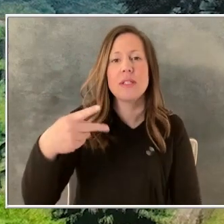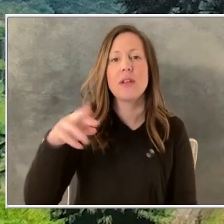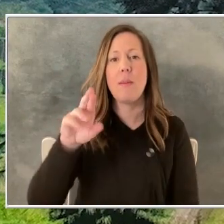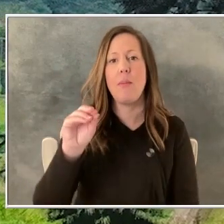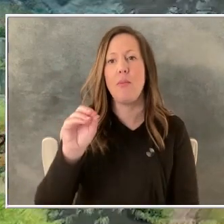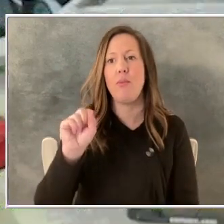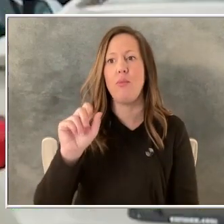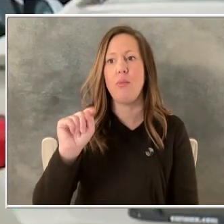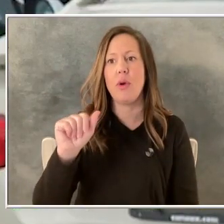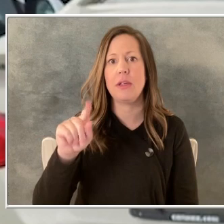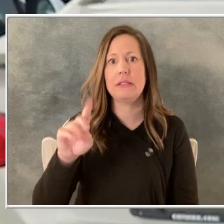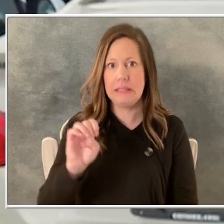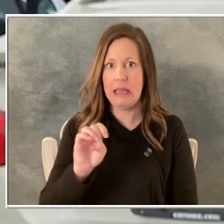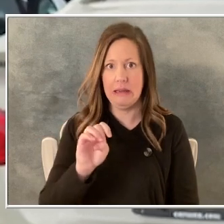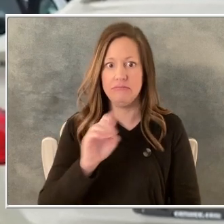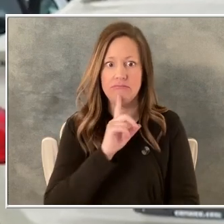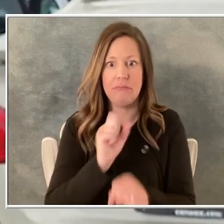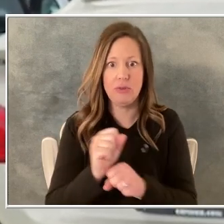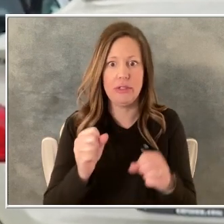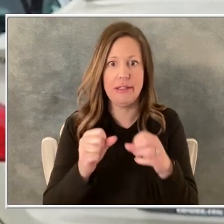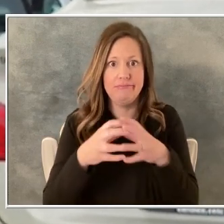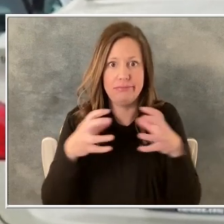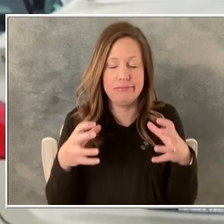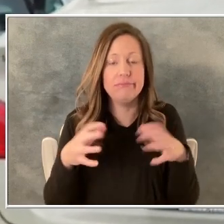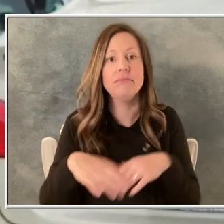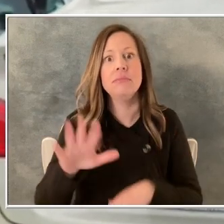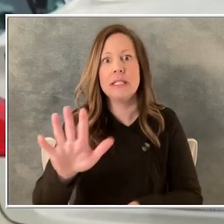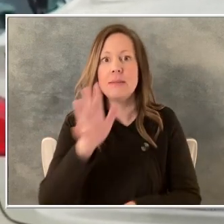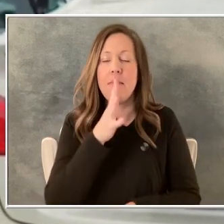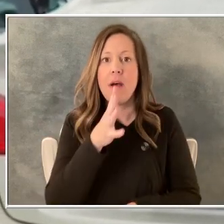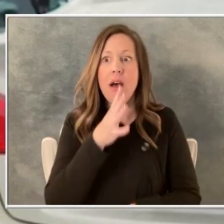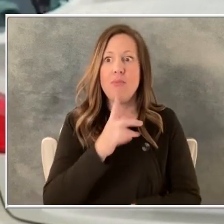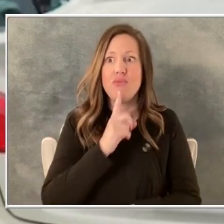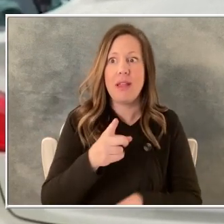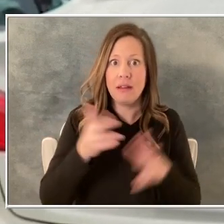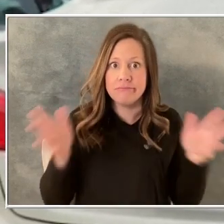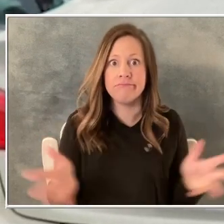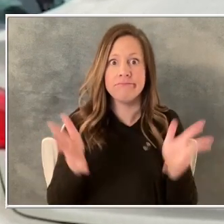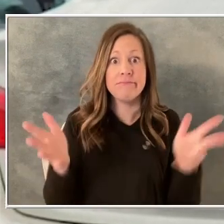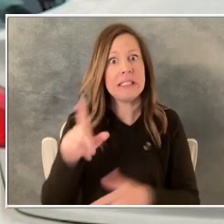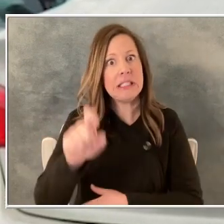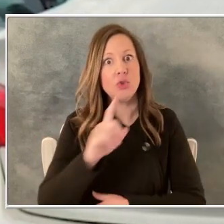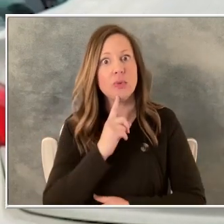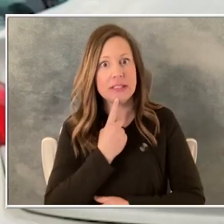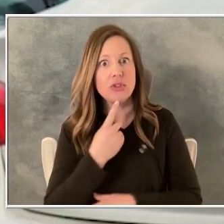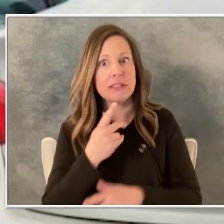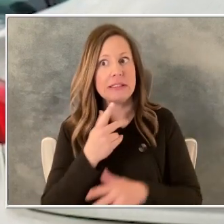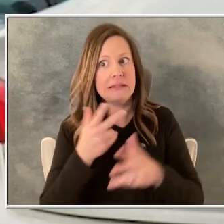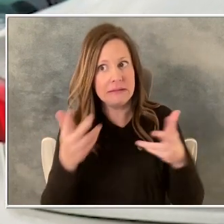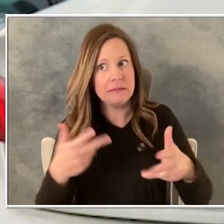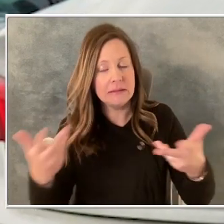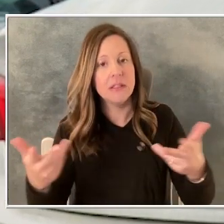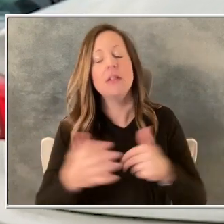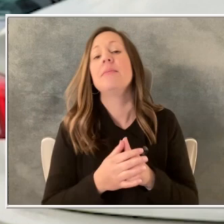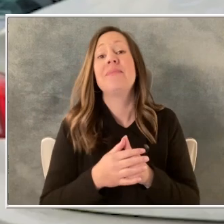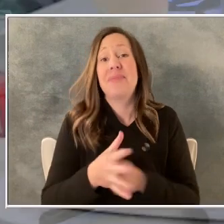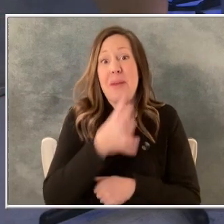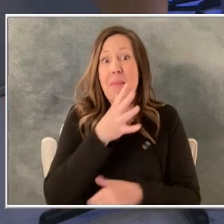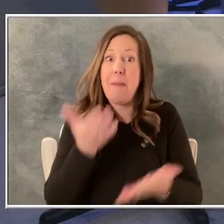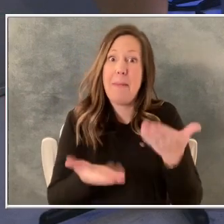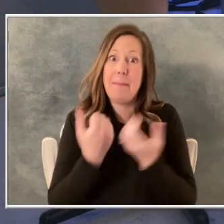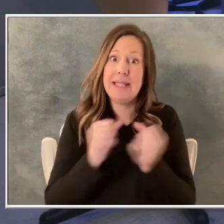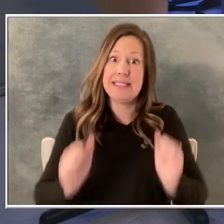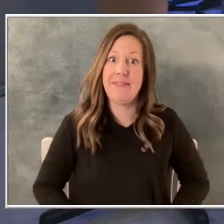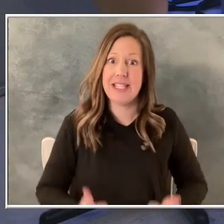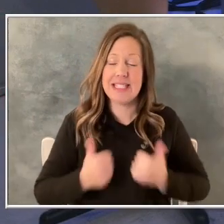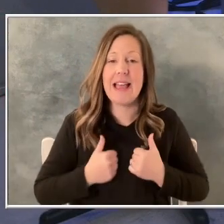Tyson's mom again who urged him to take that news seriously, and in doing so, his mom may have saved his life. Tyson is